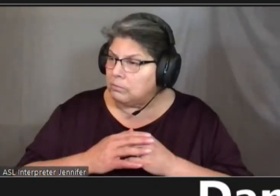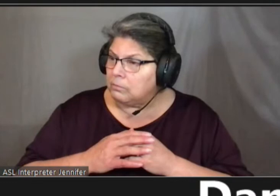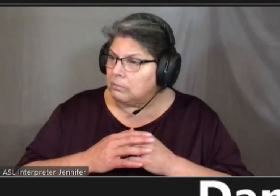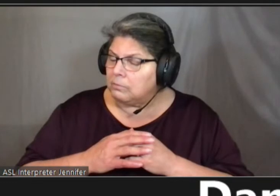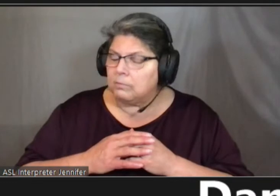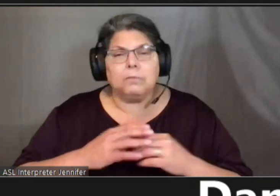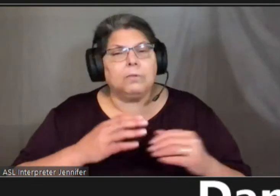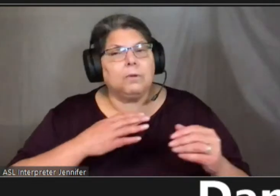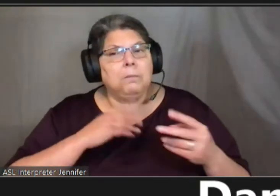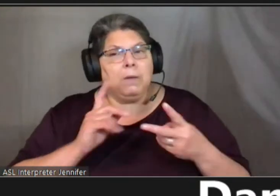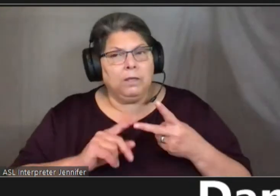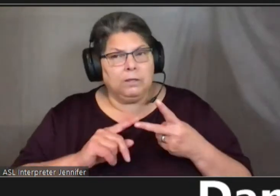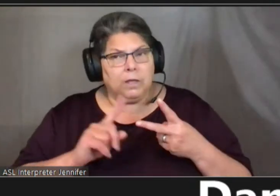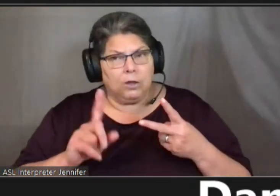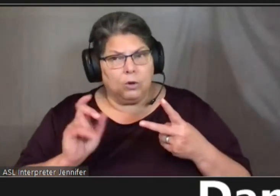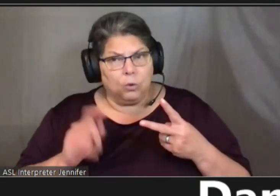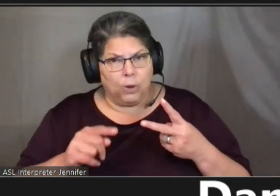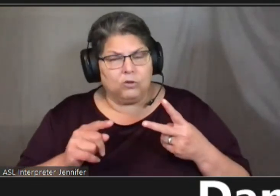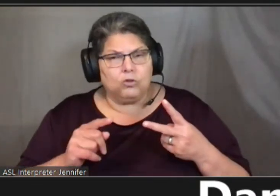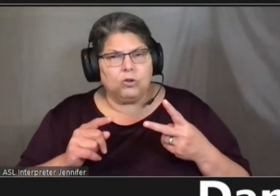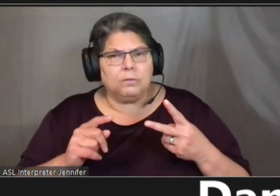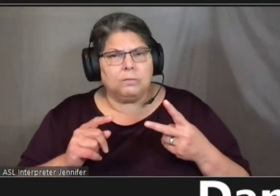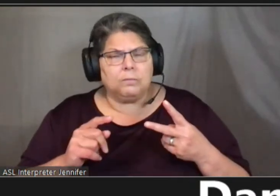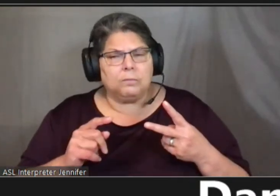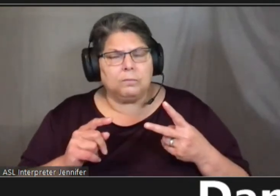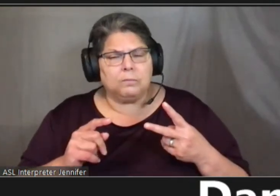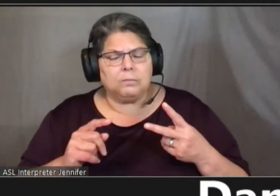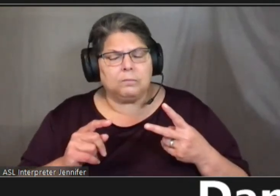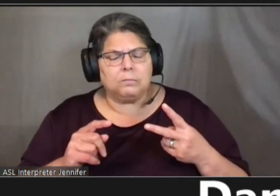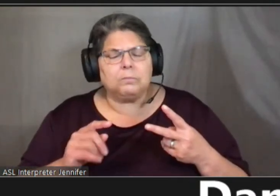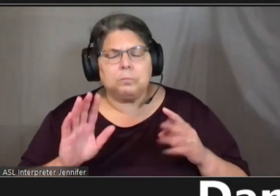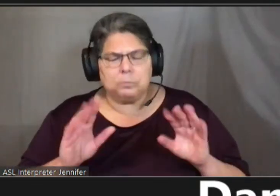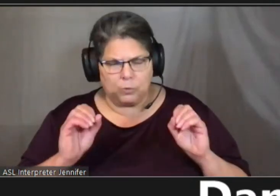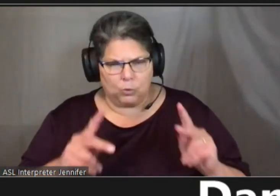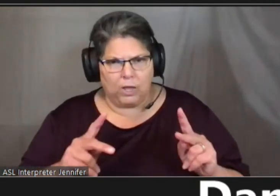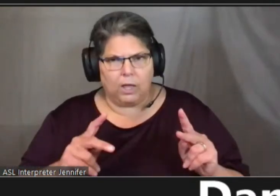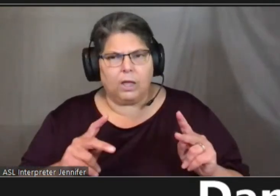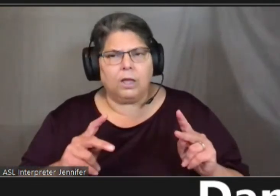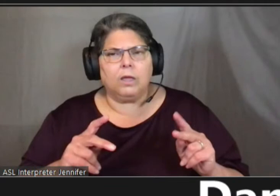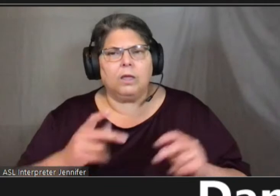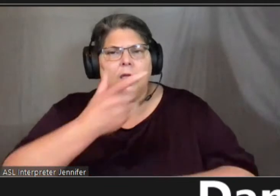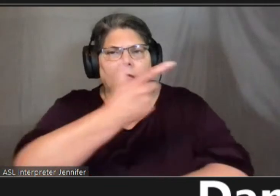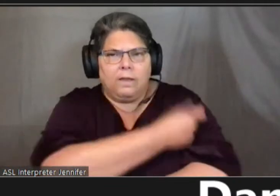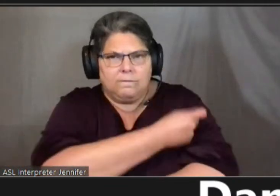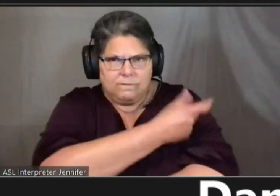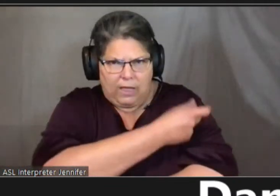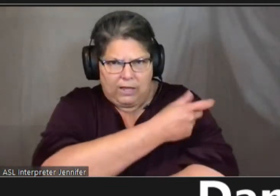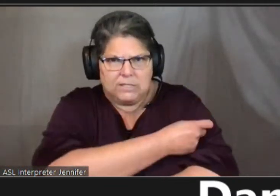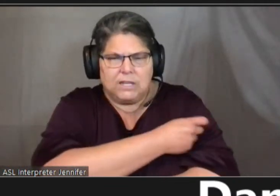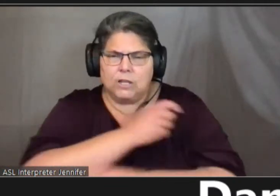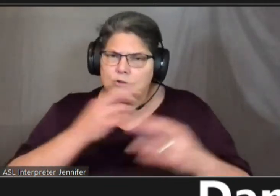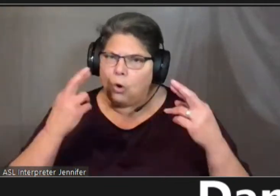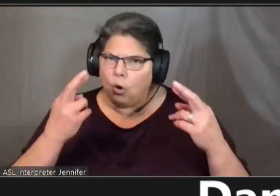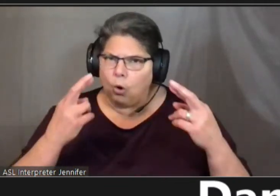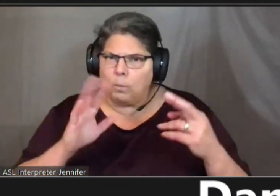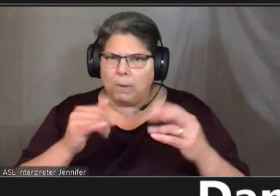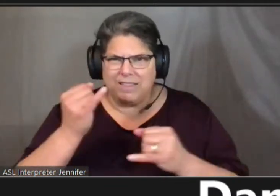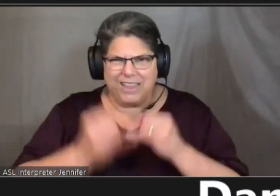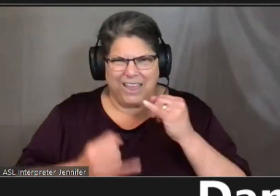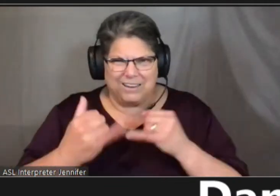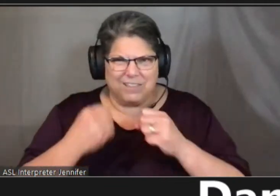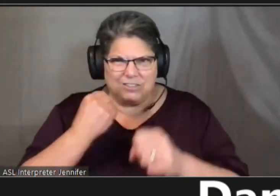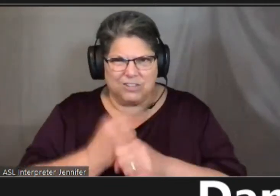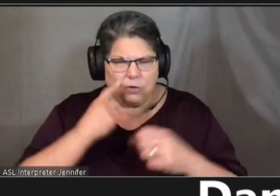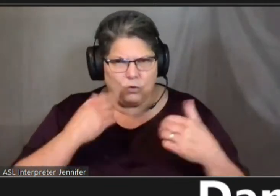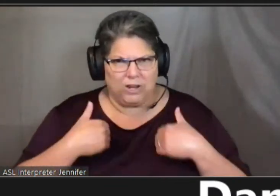My other question. Seeing that, okay, there's some vaccines starting into the year for younger kids that